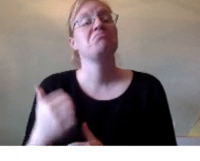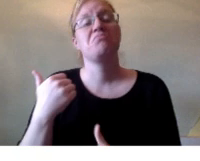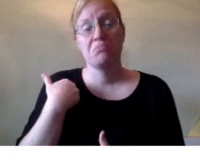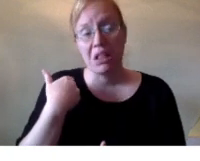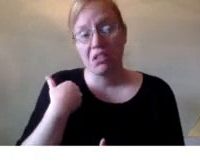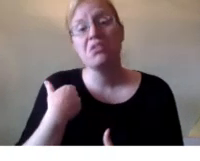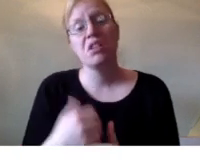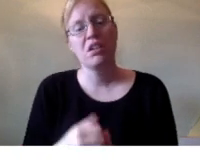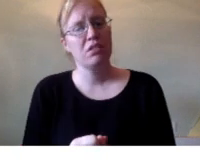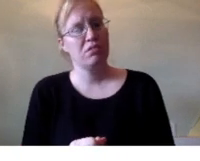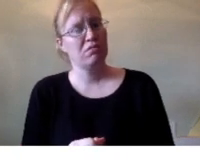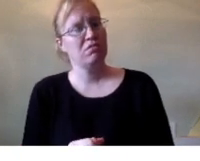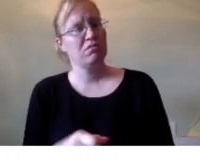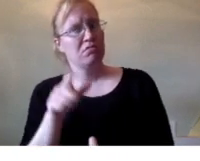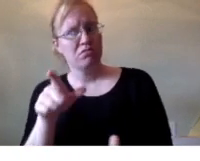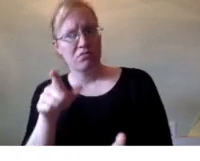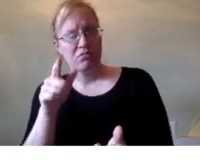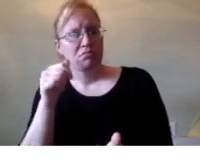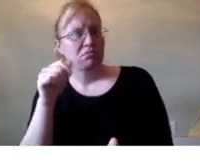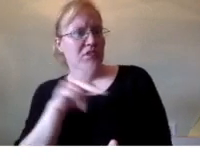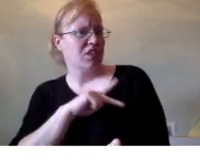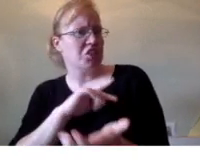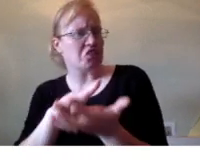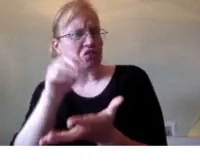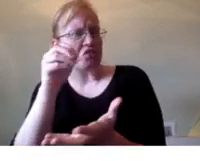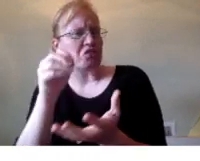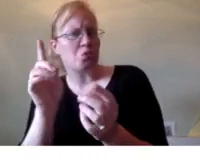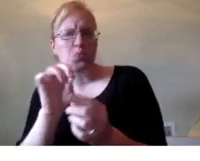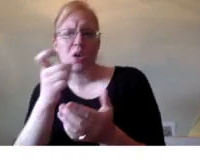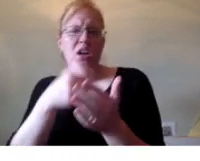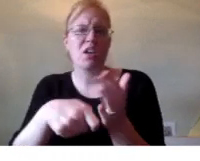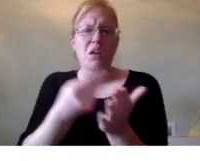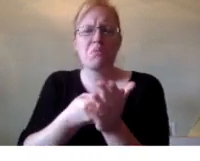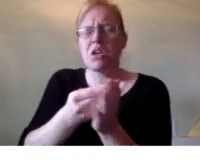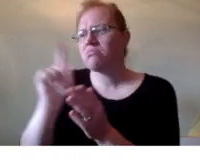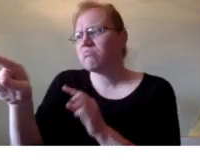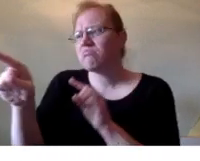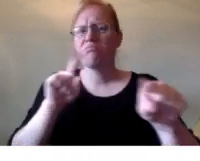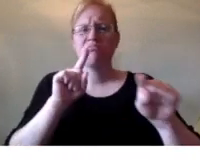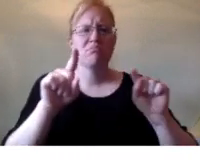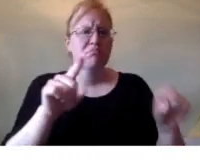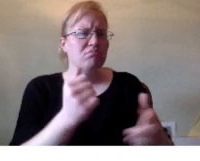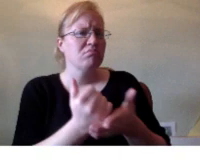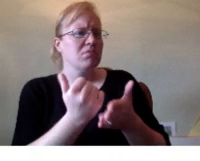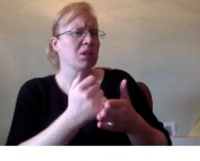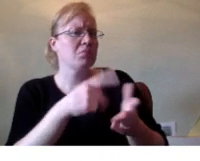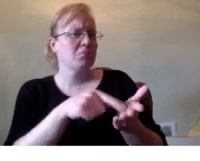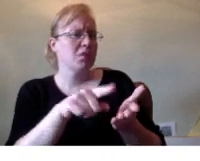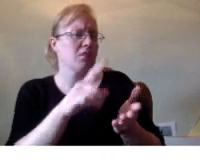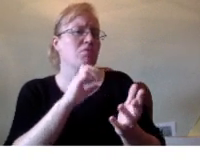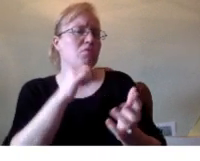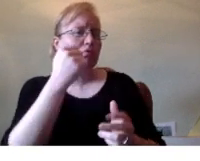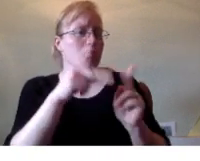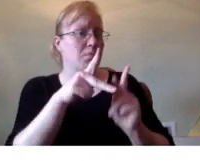Military. So she kind of is learning where her taxes go, right? It also helps pay for older people who need